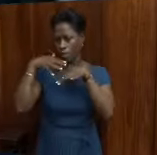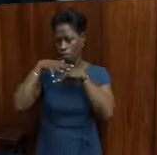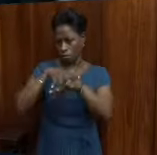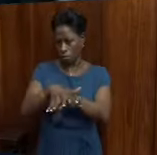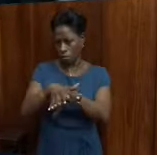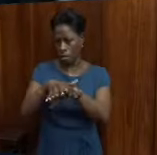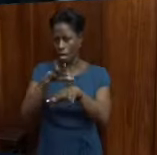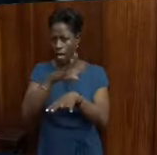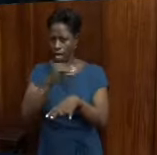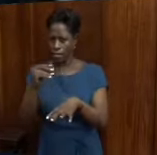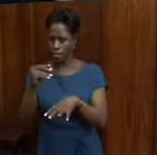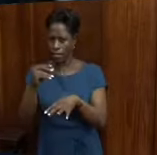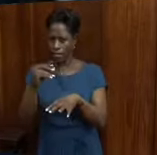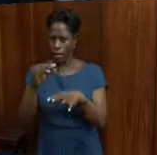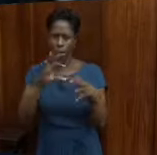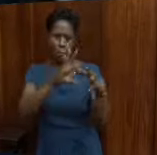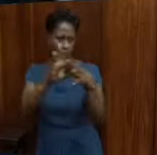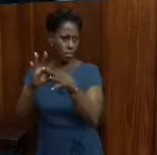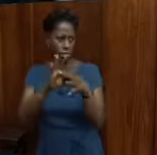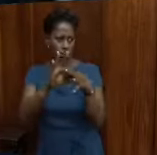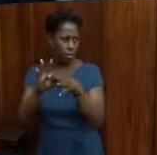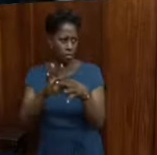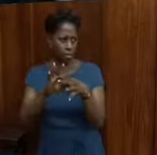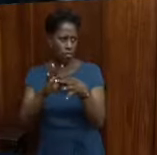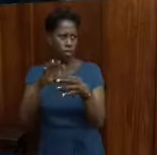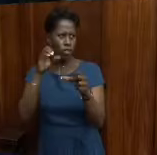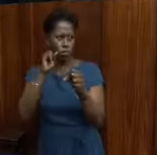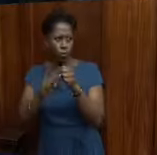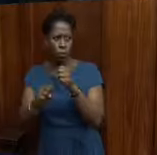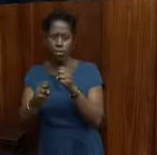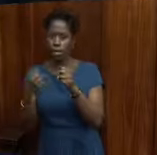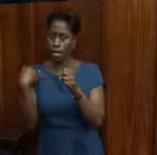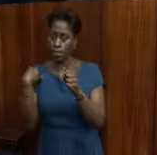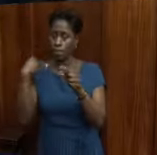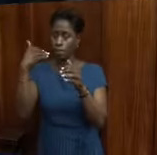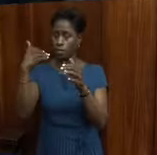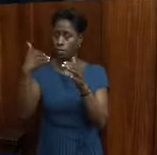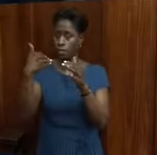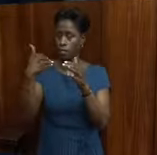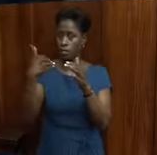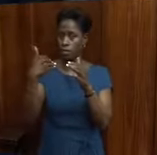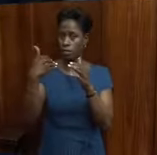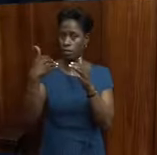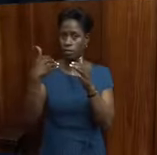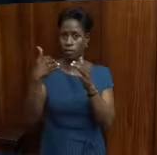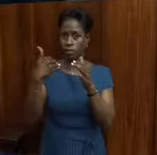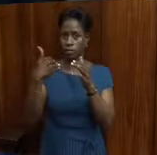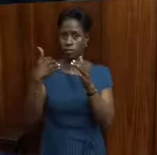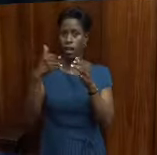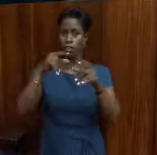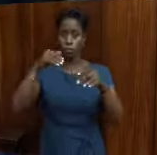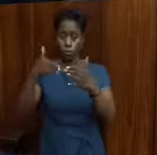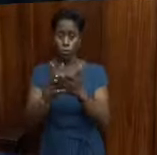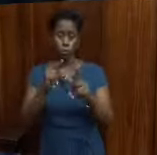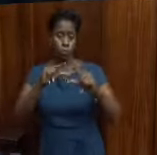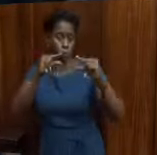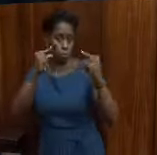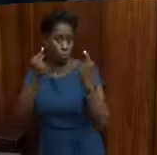In this regard, we will review the Local Authorities Act to ensure transparent, accountable,